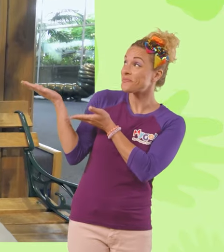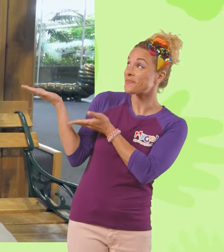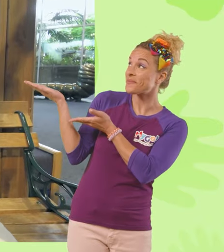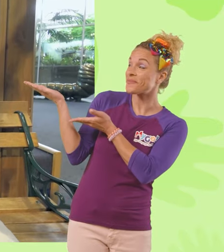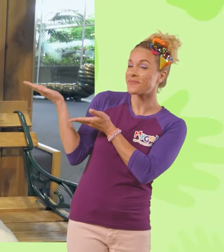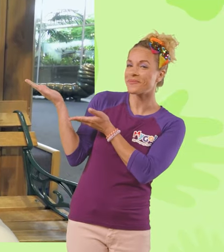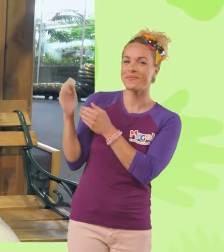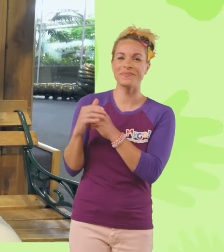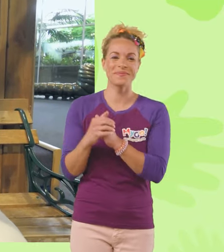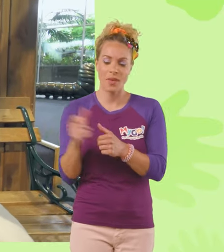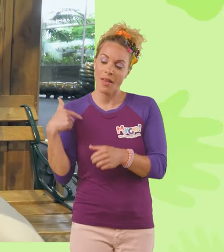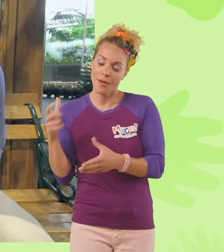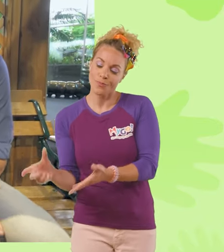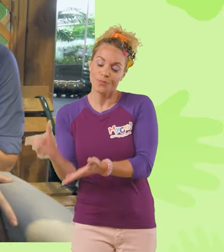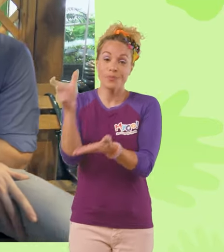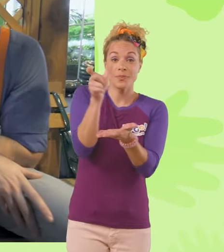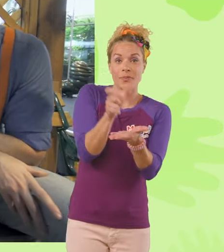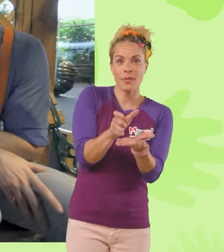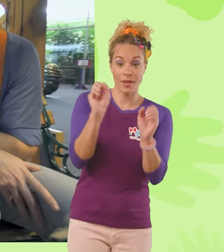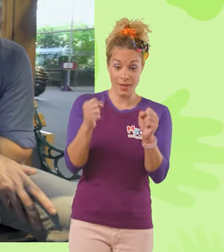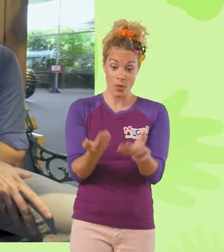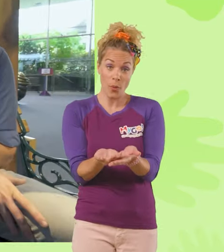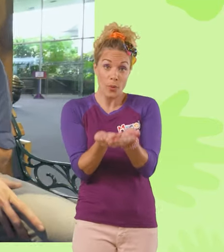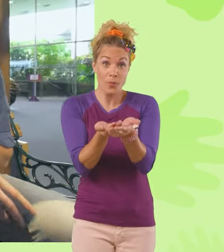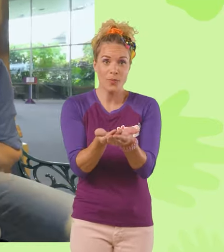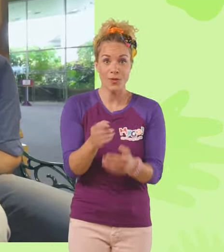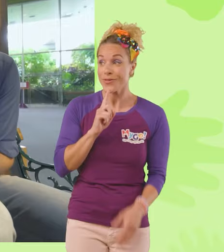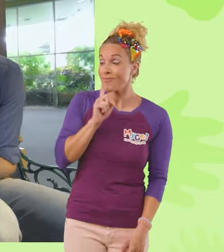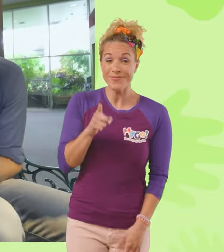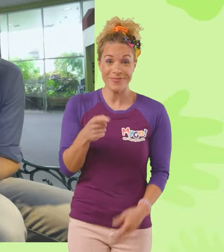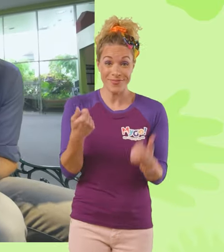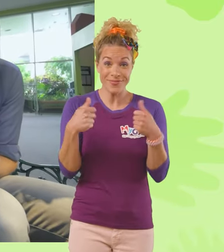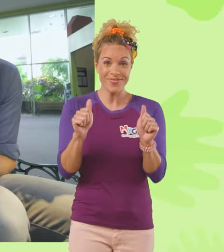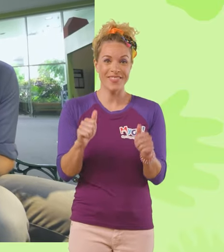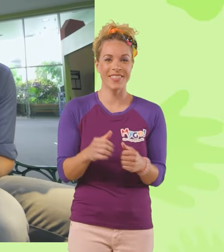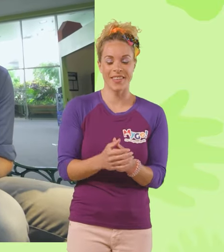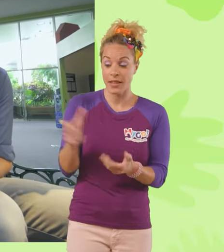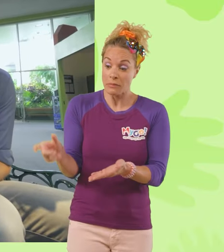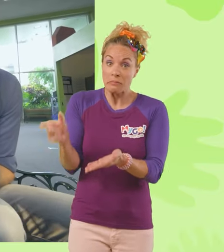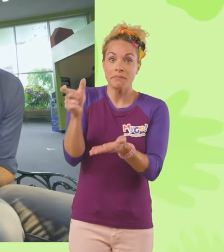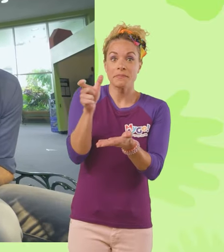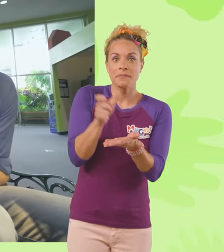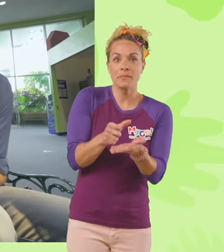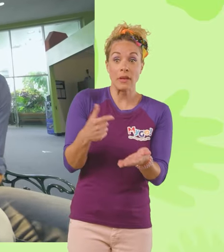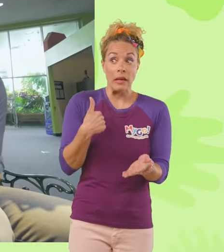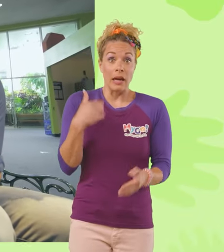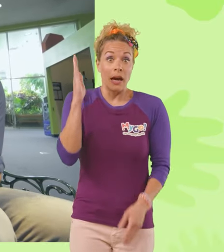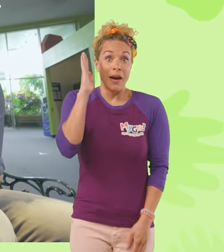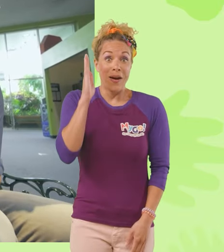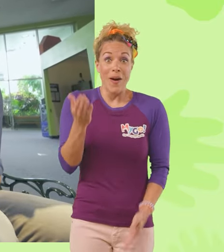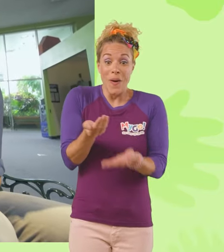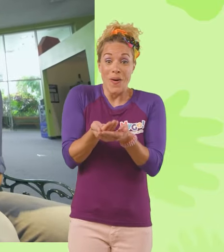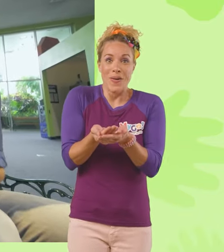for you. And what am I going to do with it? You can hold it if you'd like. Sure! Let's try it. out. I'm about to hold